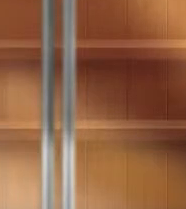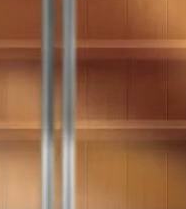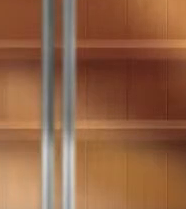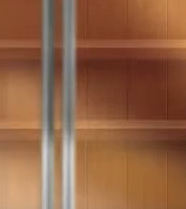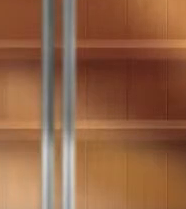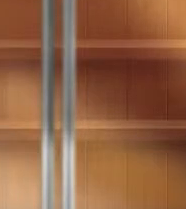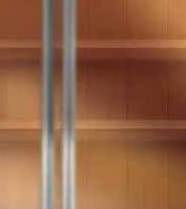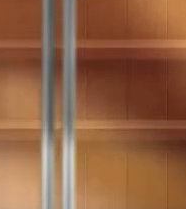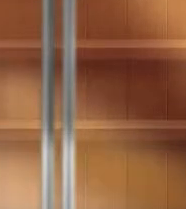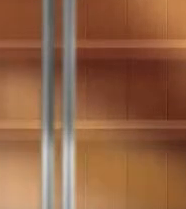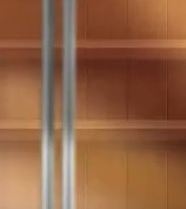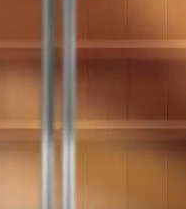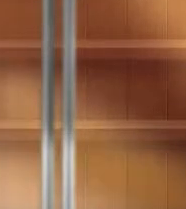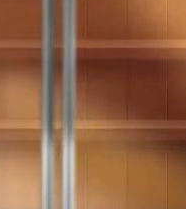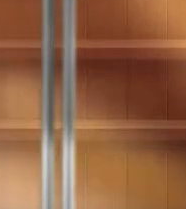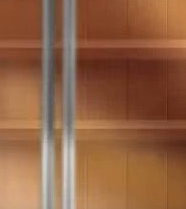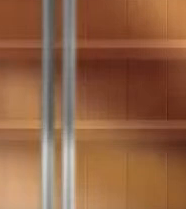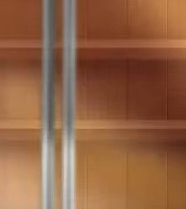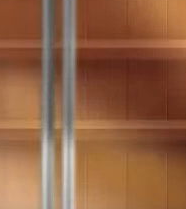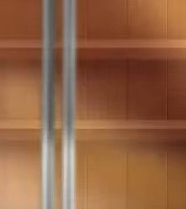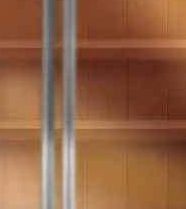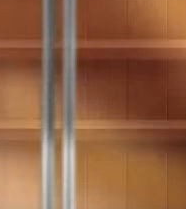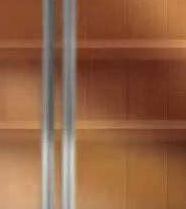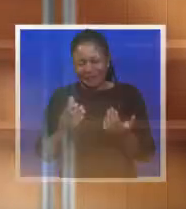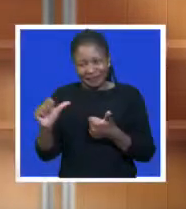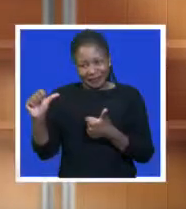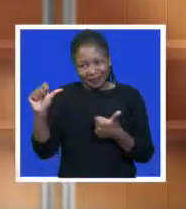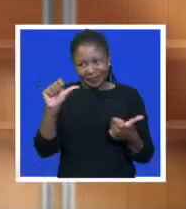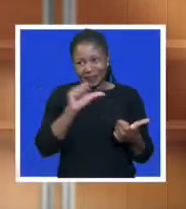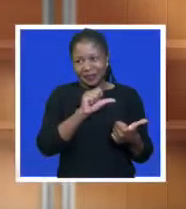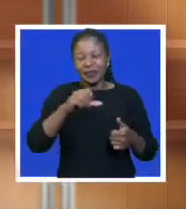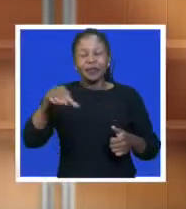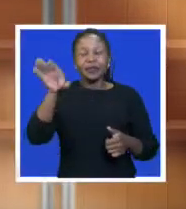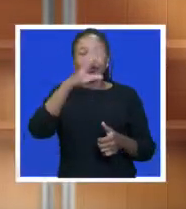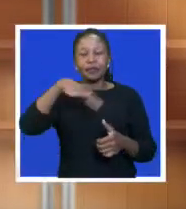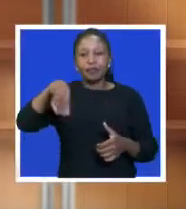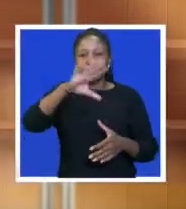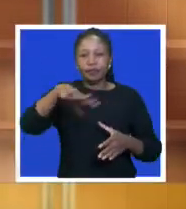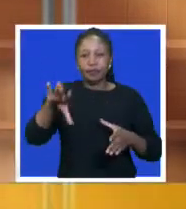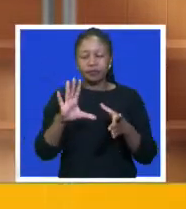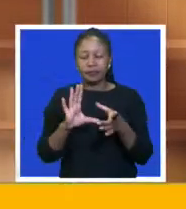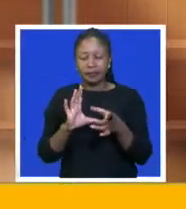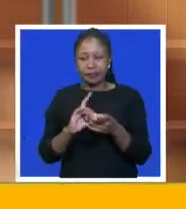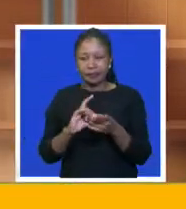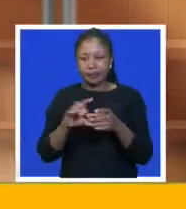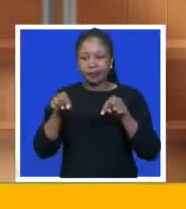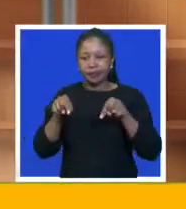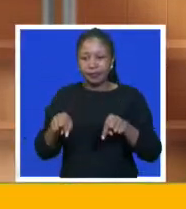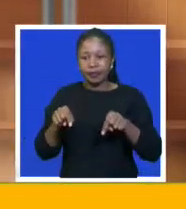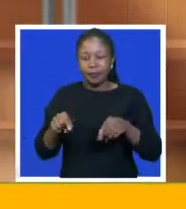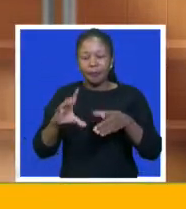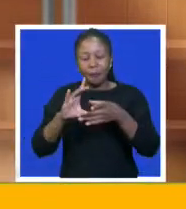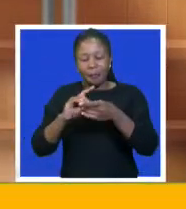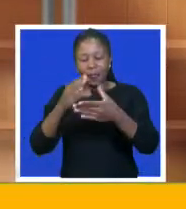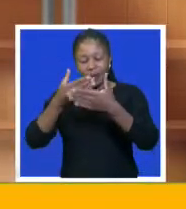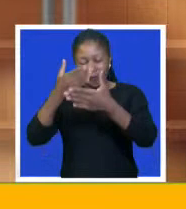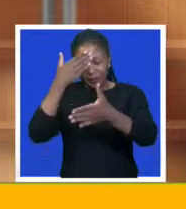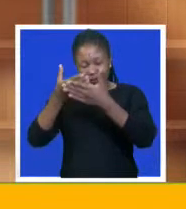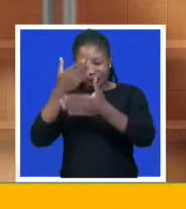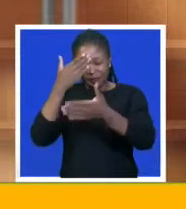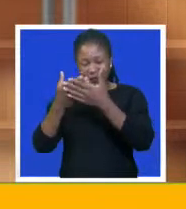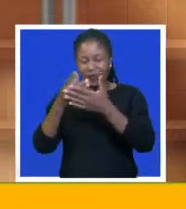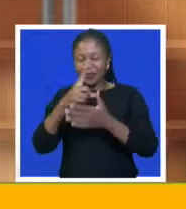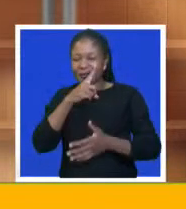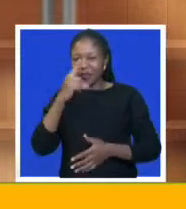Welcome back to our viewers and a very good afternoon if you have just joined us. This is Home Study on Eswatini TV. My name is